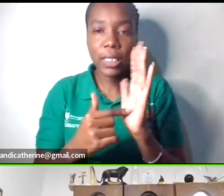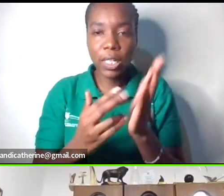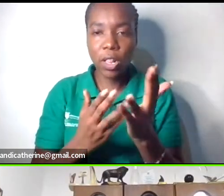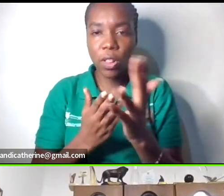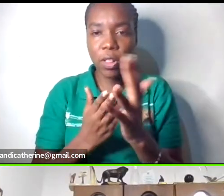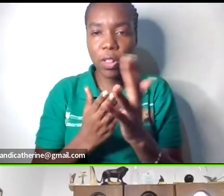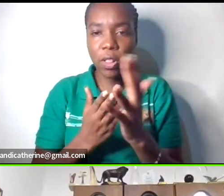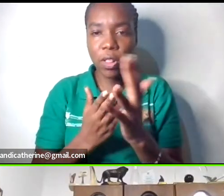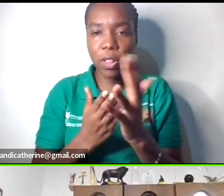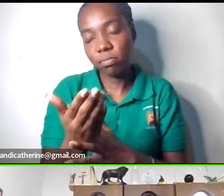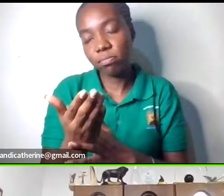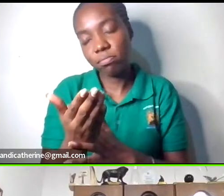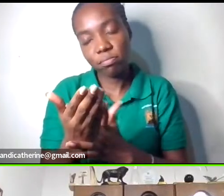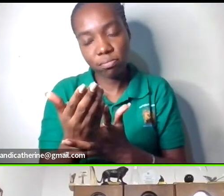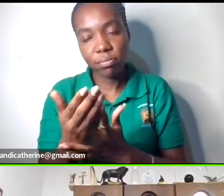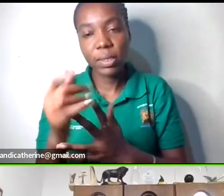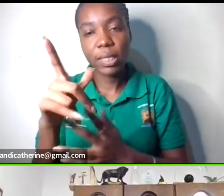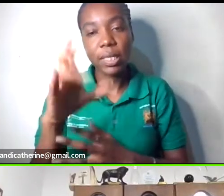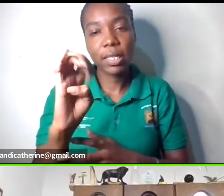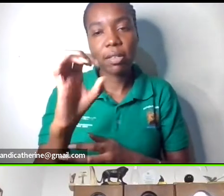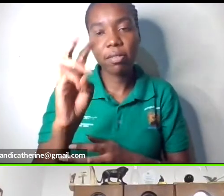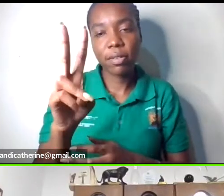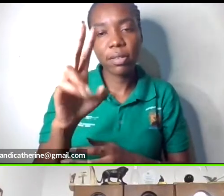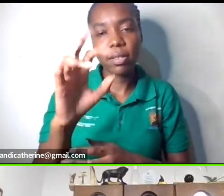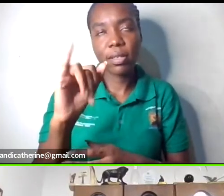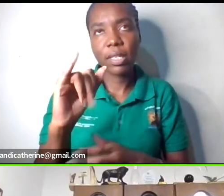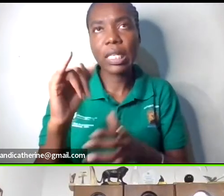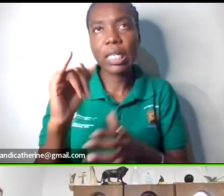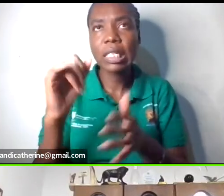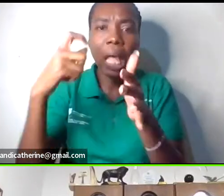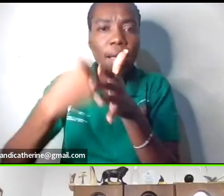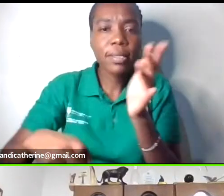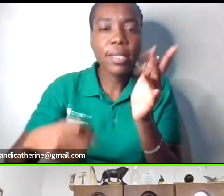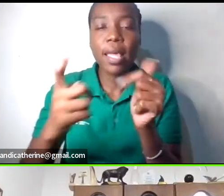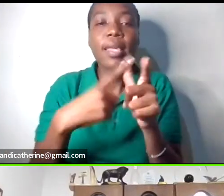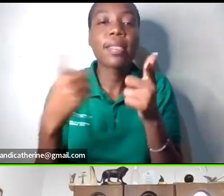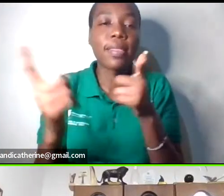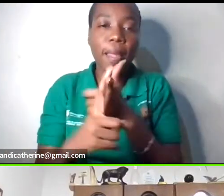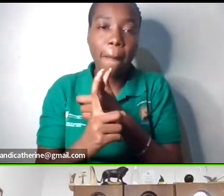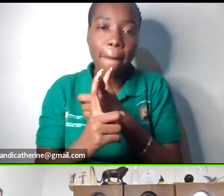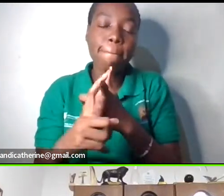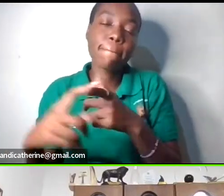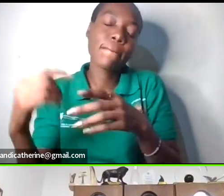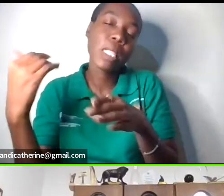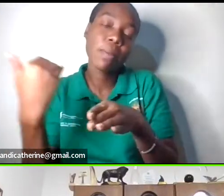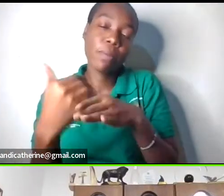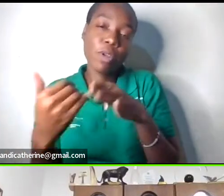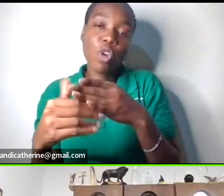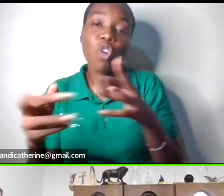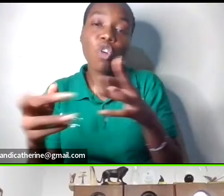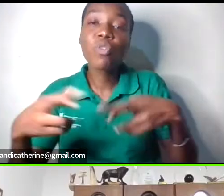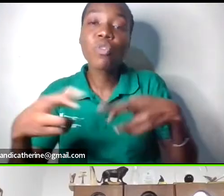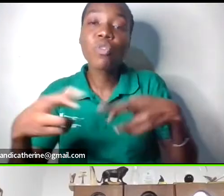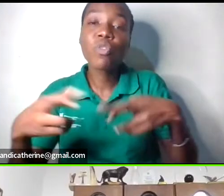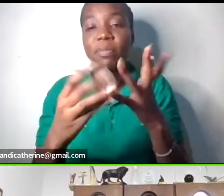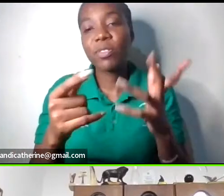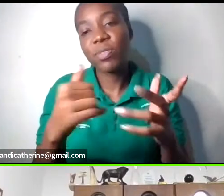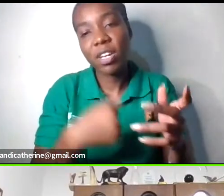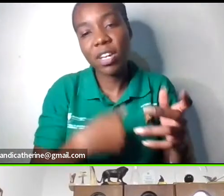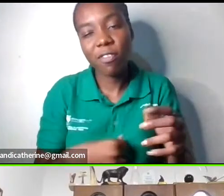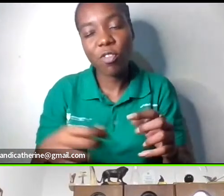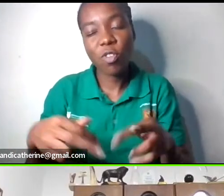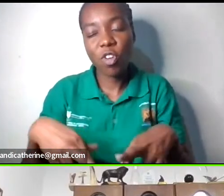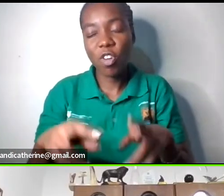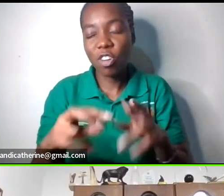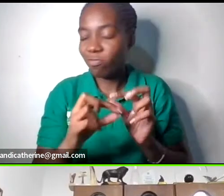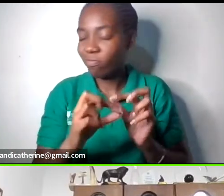levied against the use of that infrastructure. If it is a road, you have a toll road. If it is water, you're